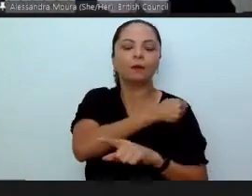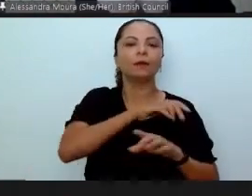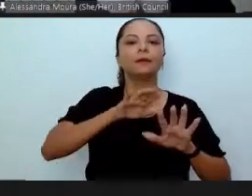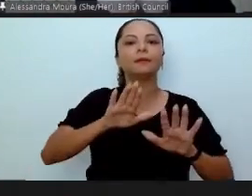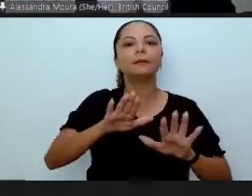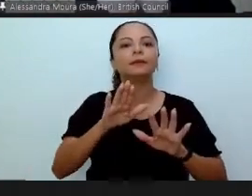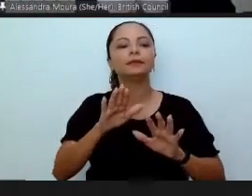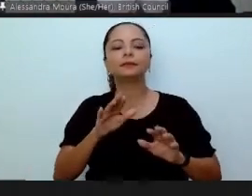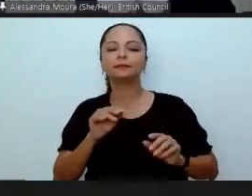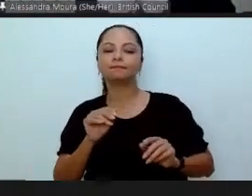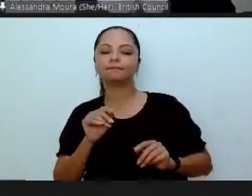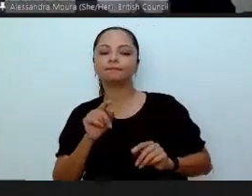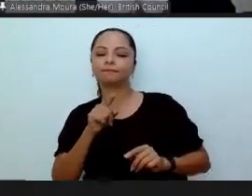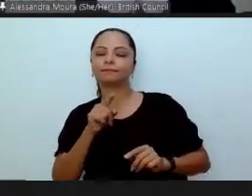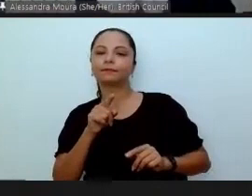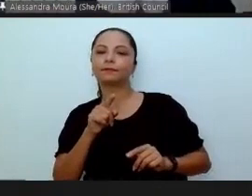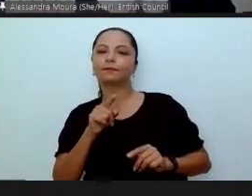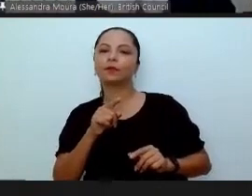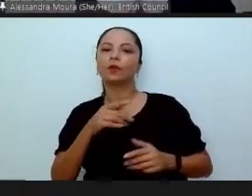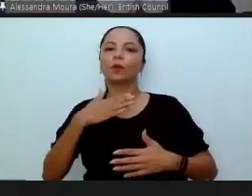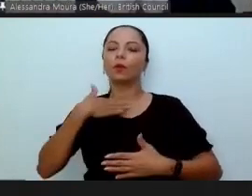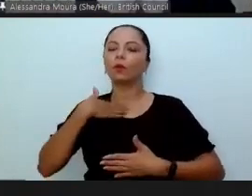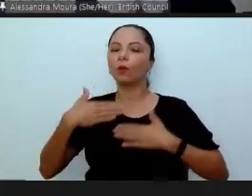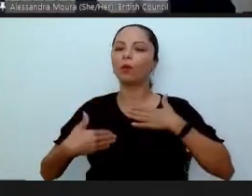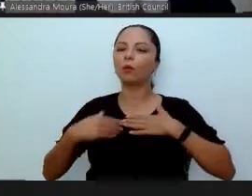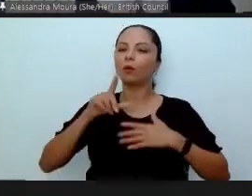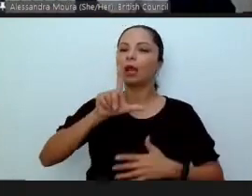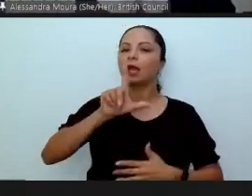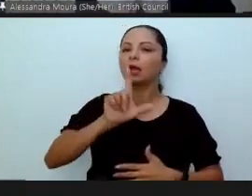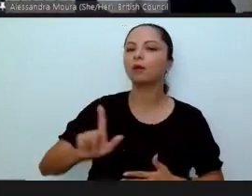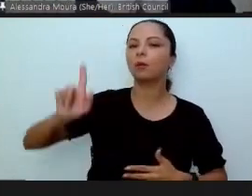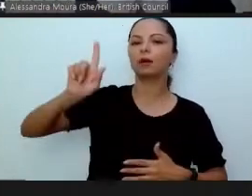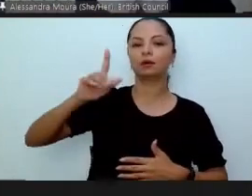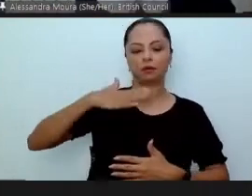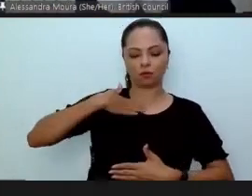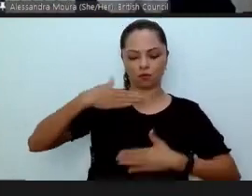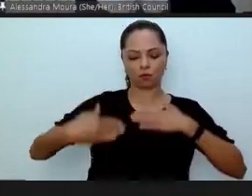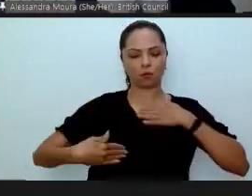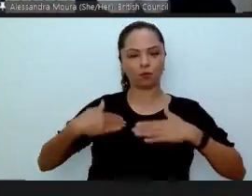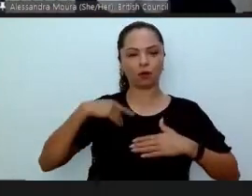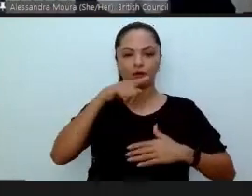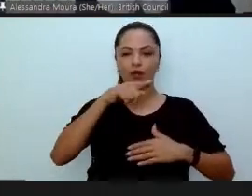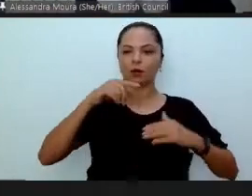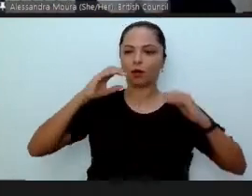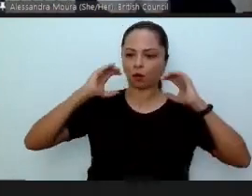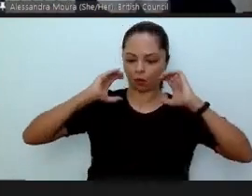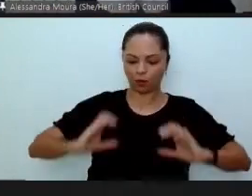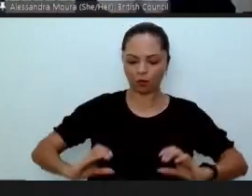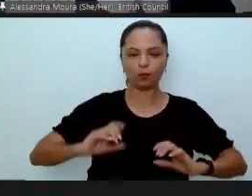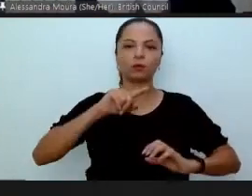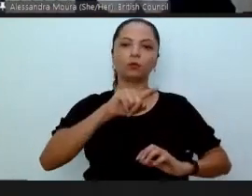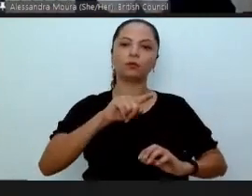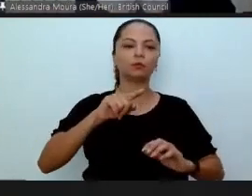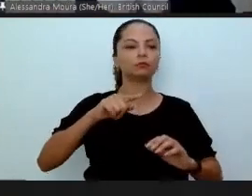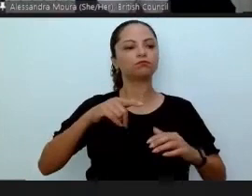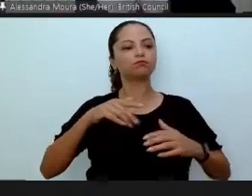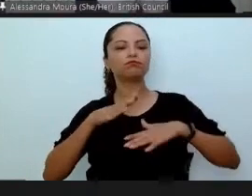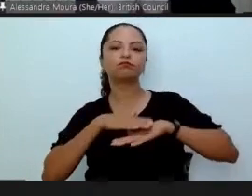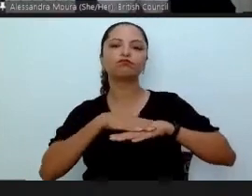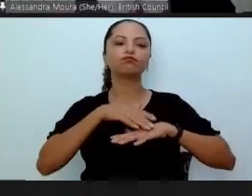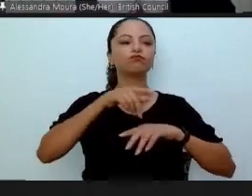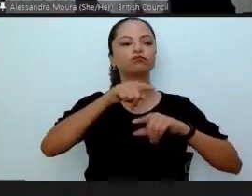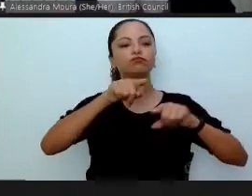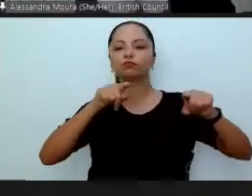else they behave in the classroom about what you're doing. You can pick up if they're bored, you can pick up if they're